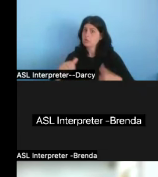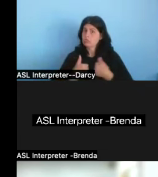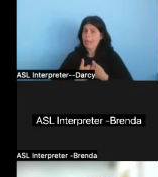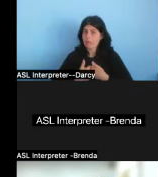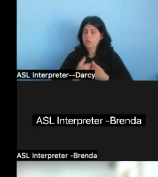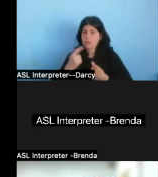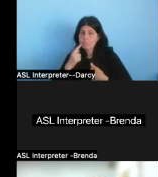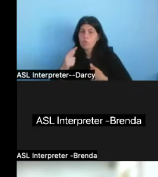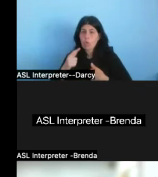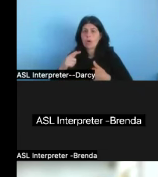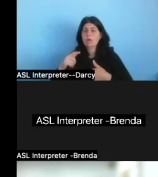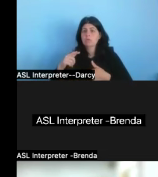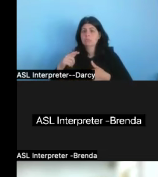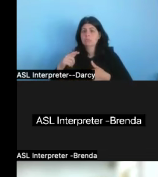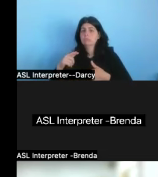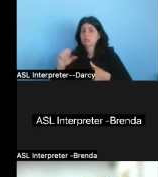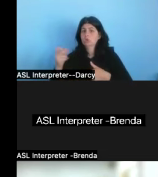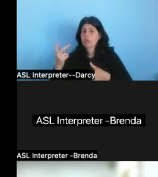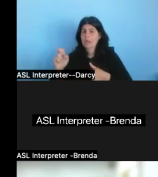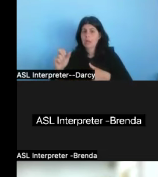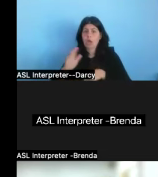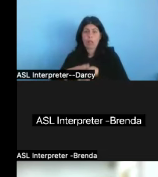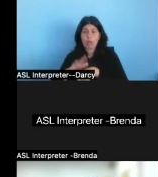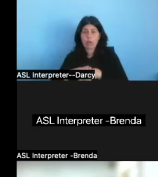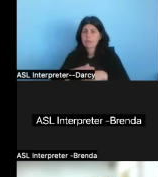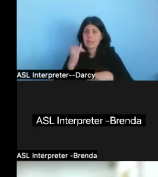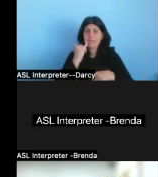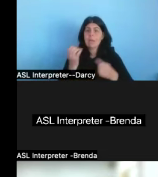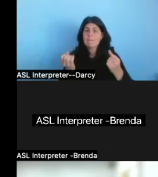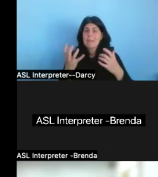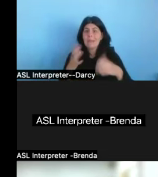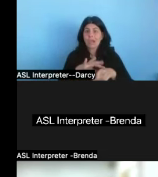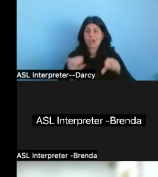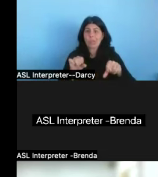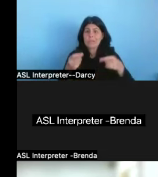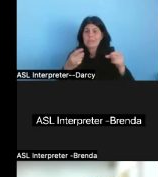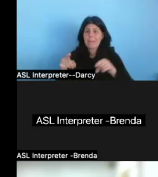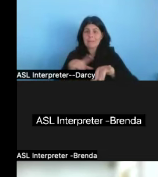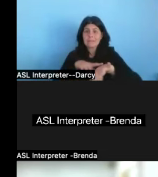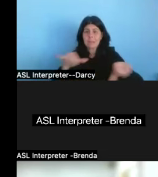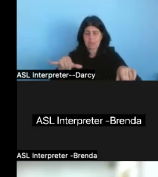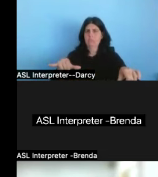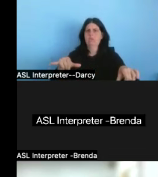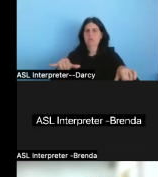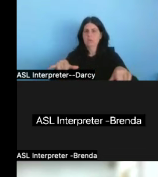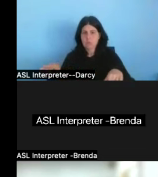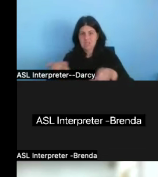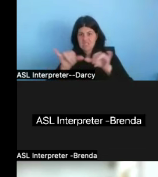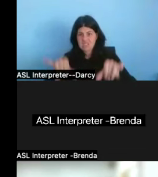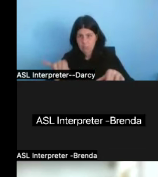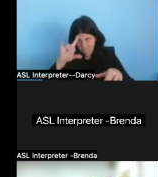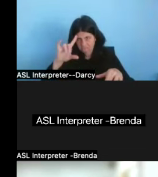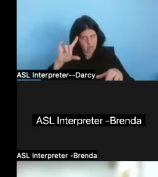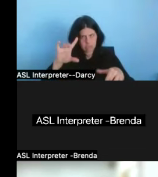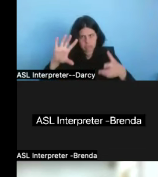because when you have multiple earthquakes occurring approximately simultaneously, that can confuse the system